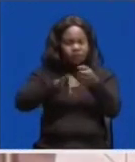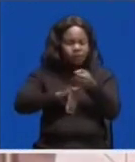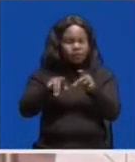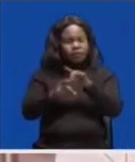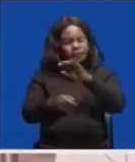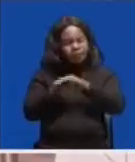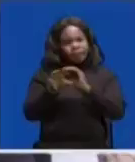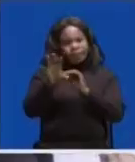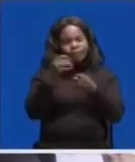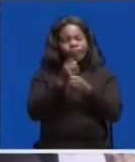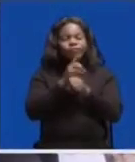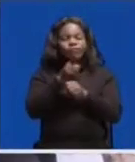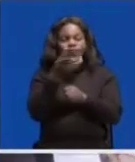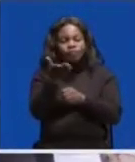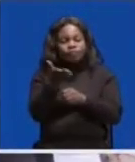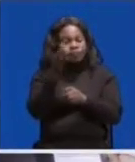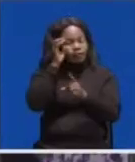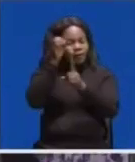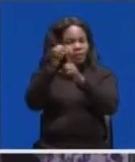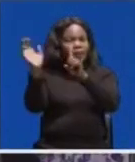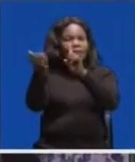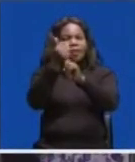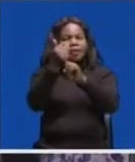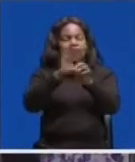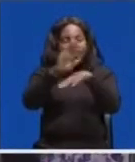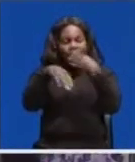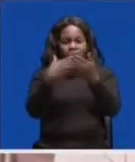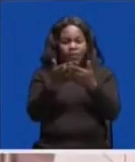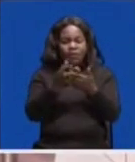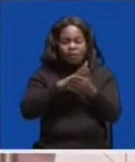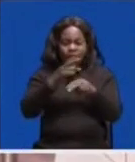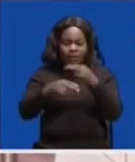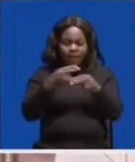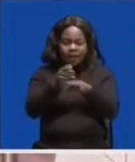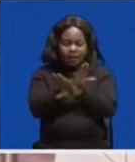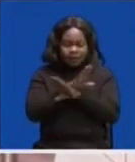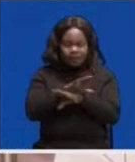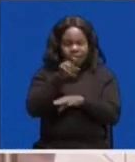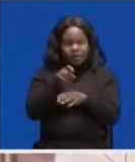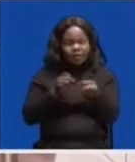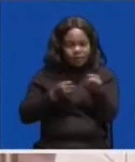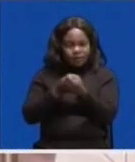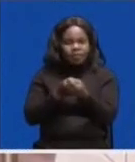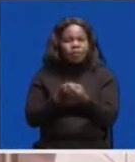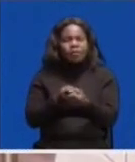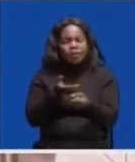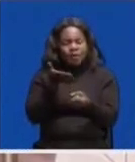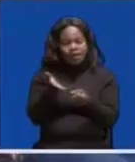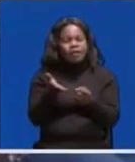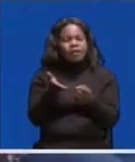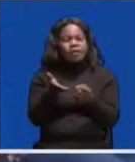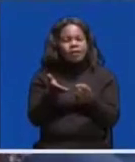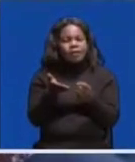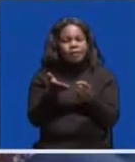this objective is achieved. All well-meaning Zambians deserve to support the ZNBC Buy